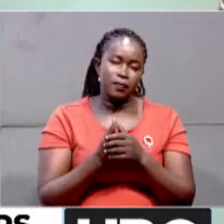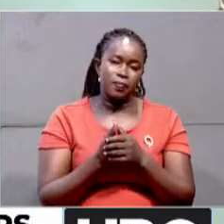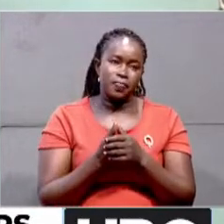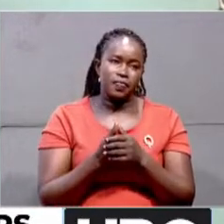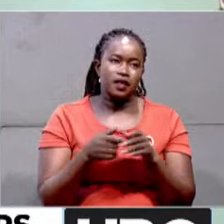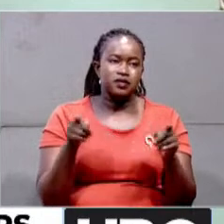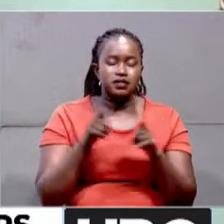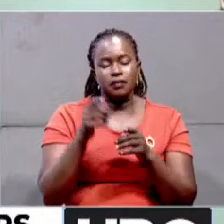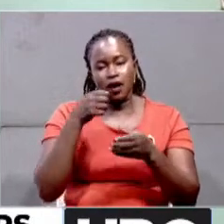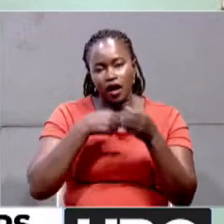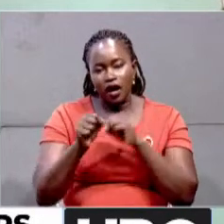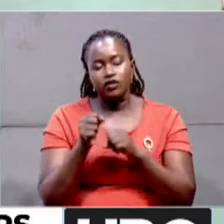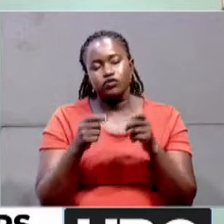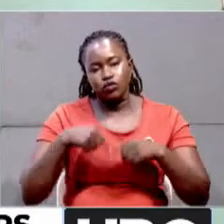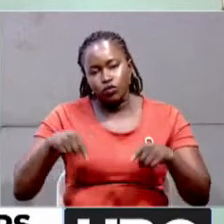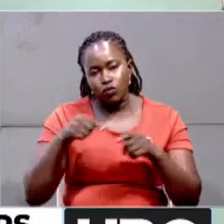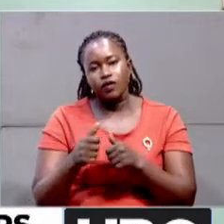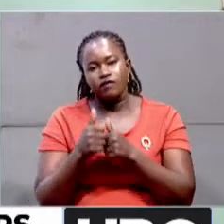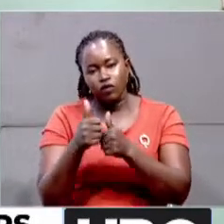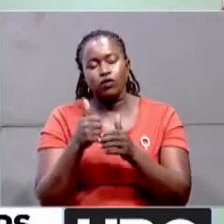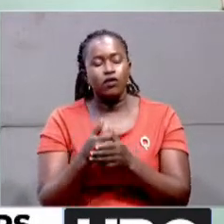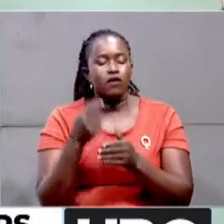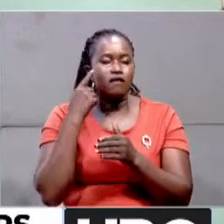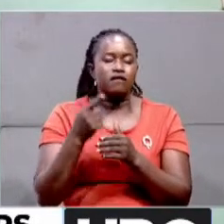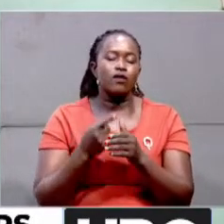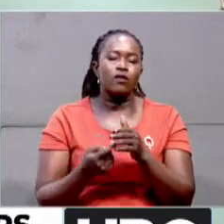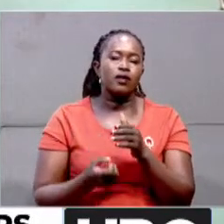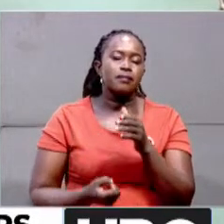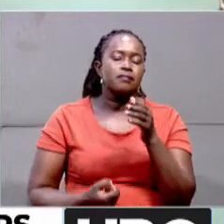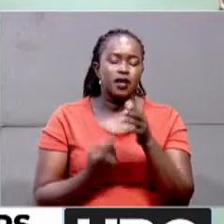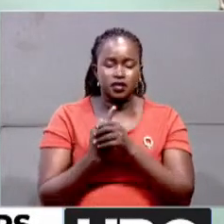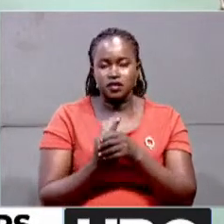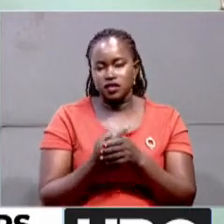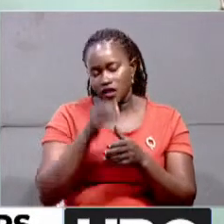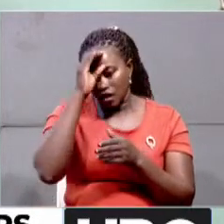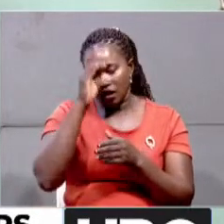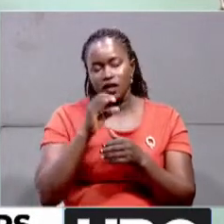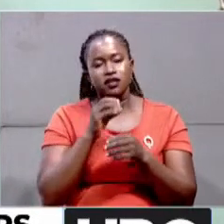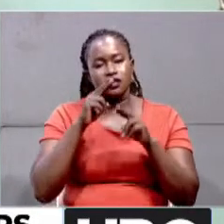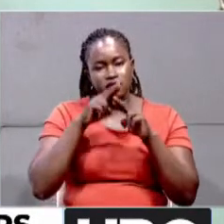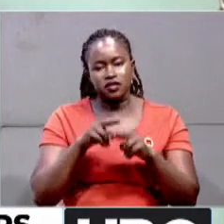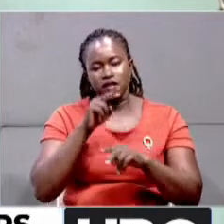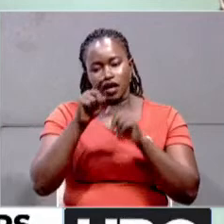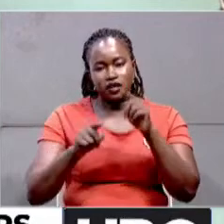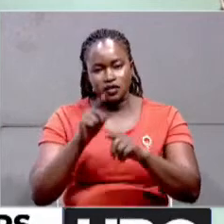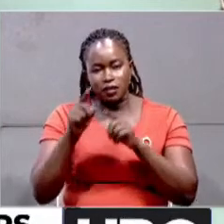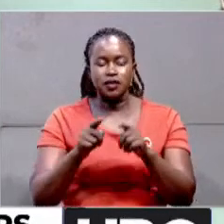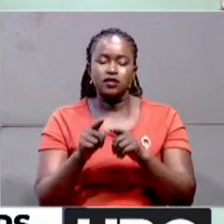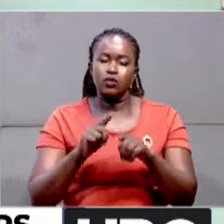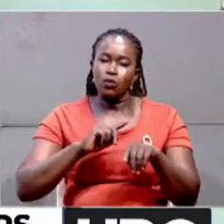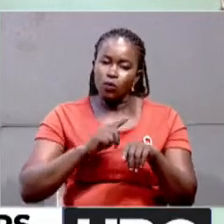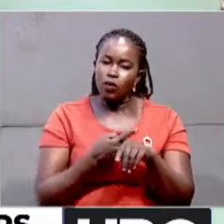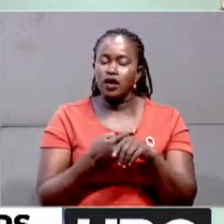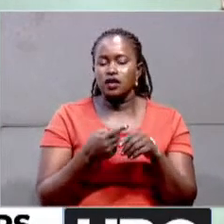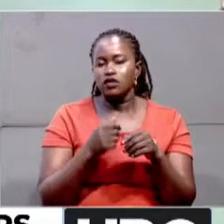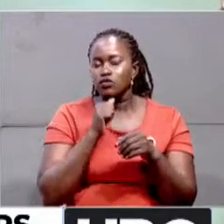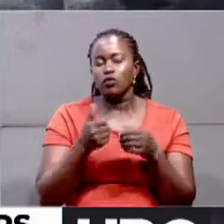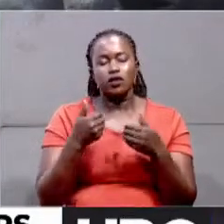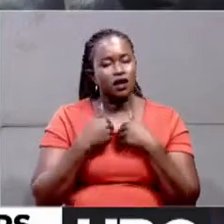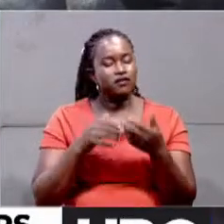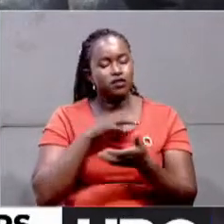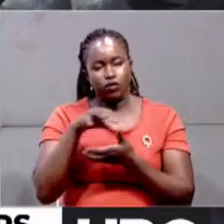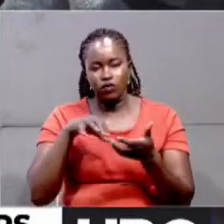that we have taken are for emergency to get the candidates to sit the examinations without undue